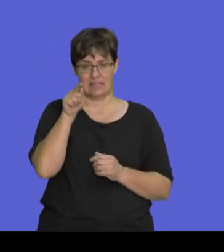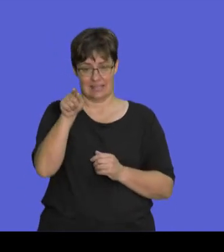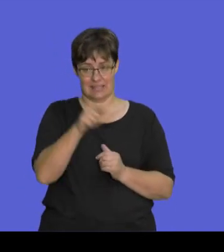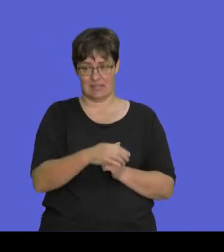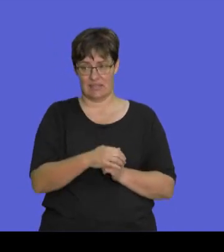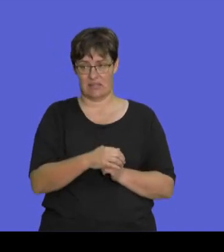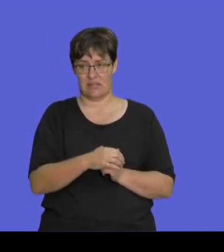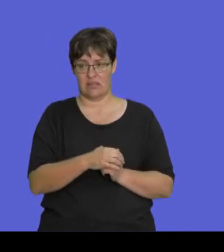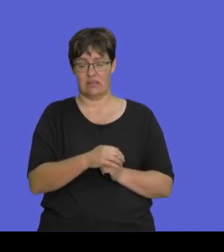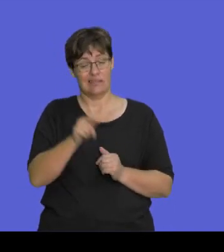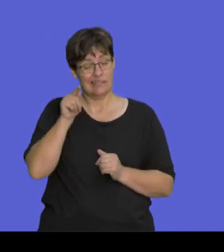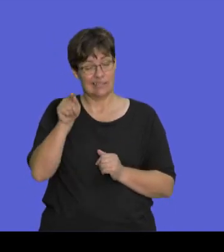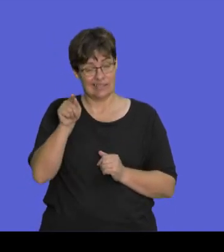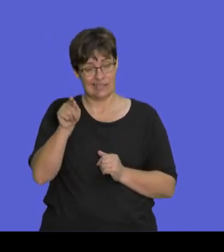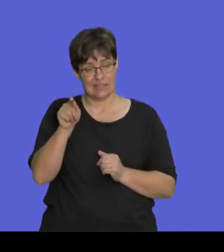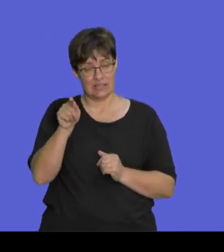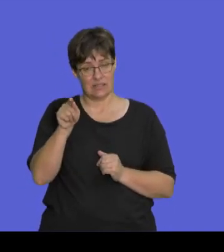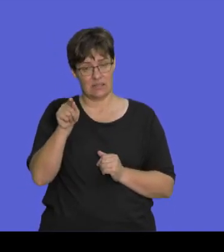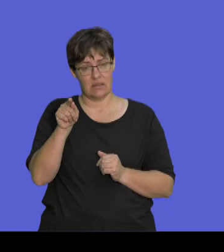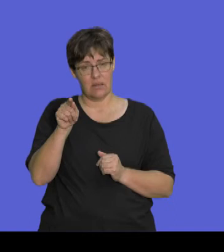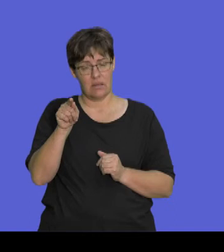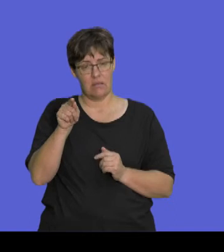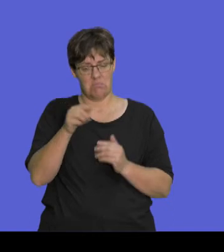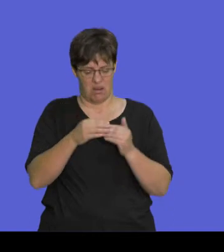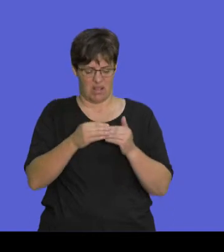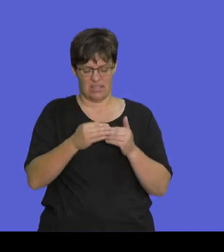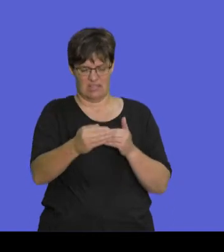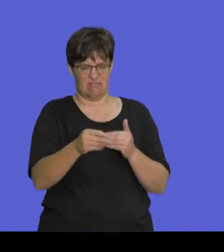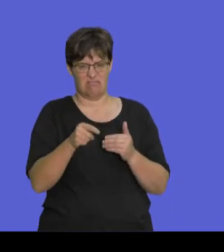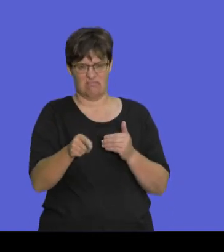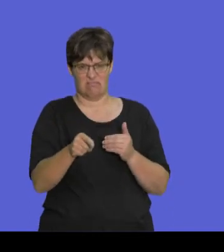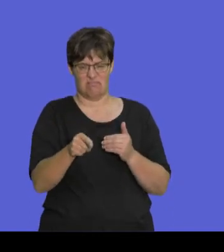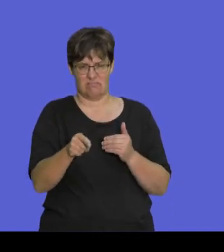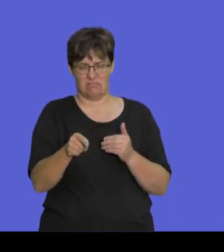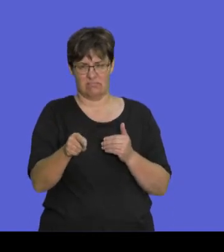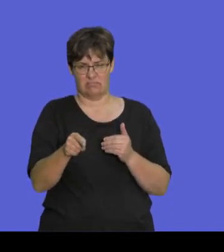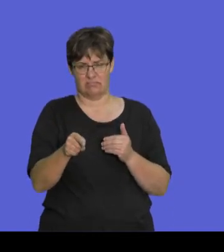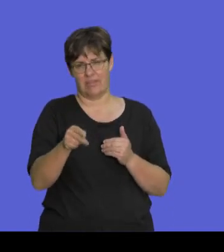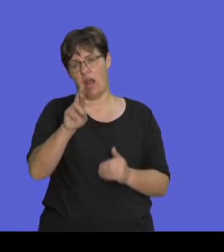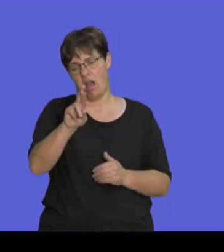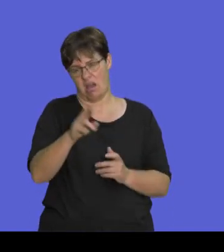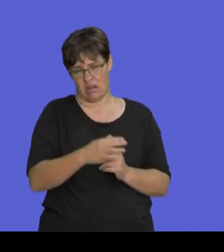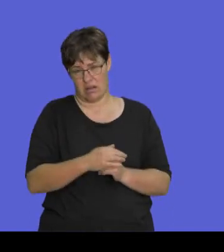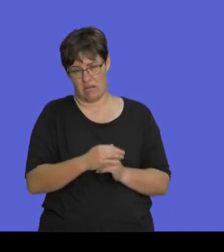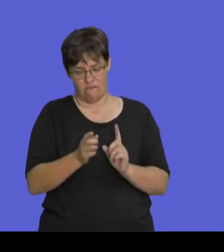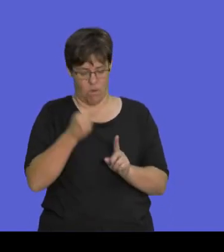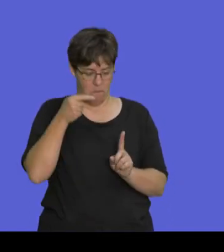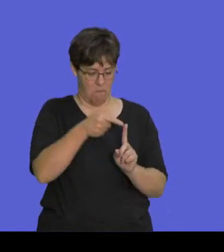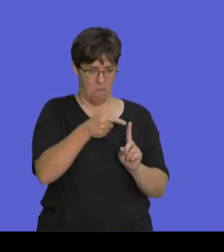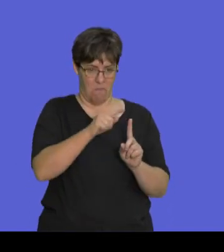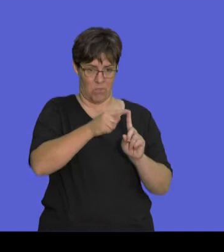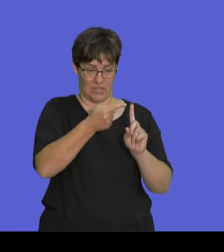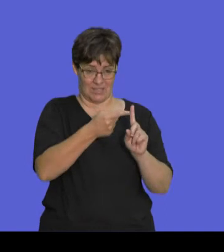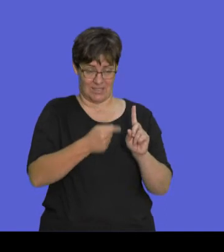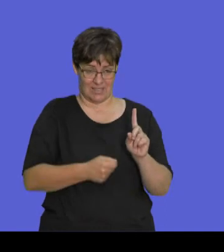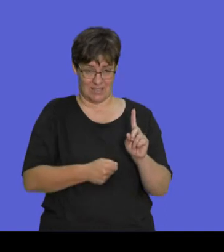point X is at some distance, say distance R from the surface of